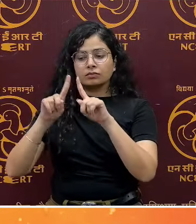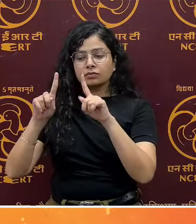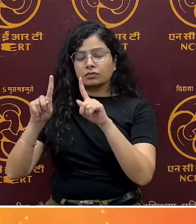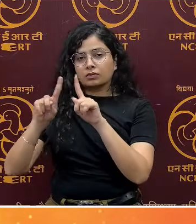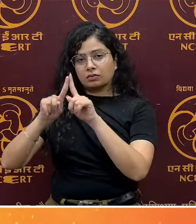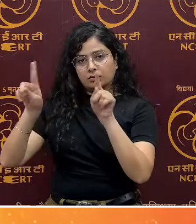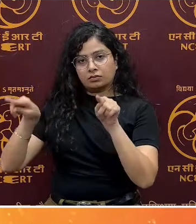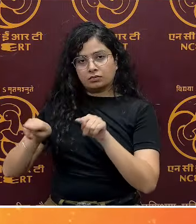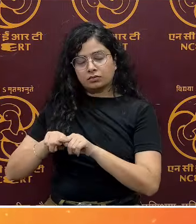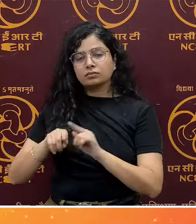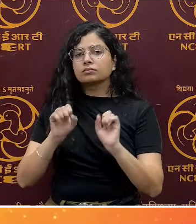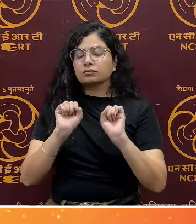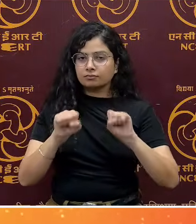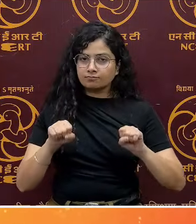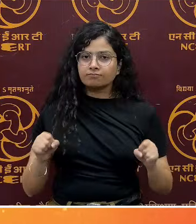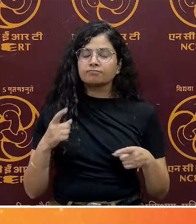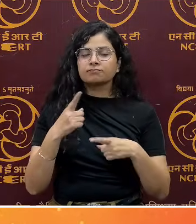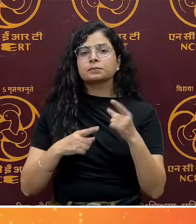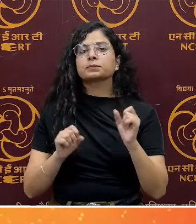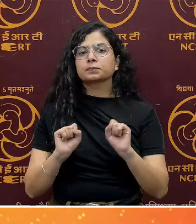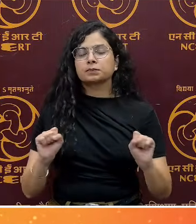we have already seen, yes, it is half.